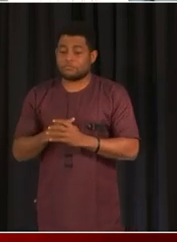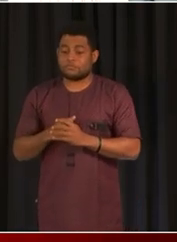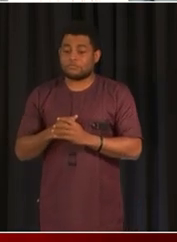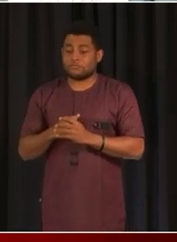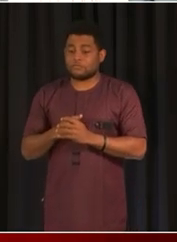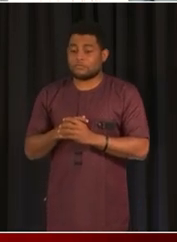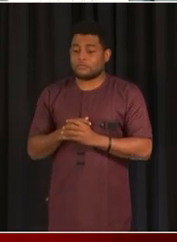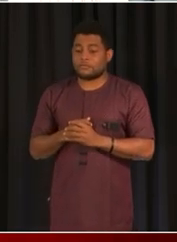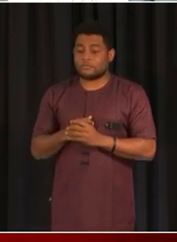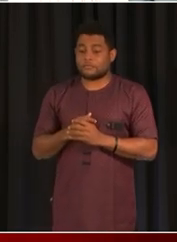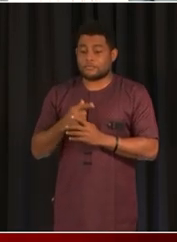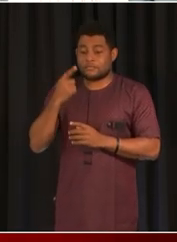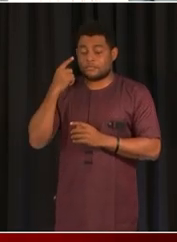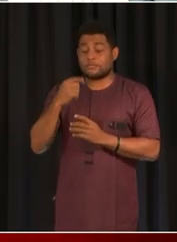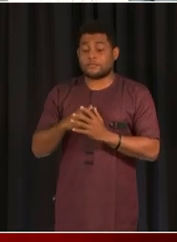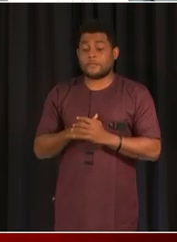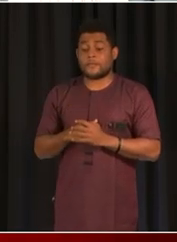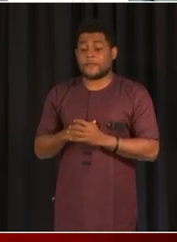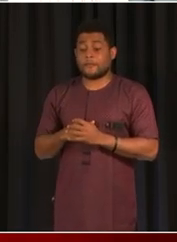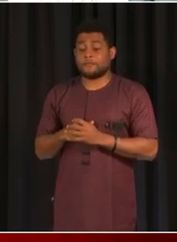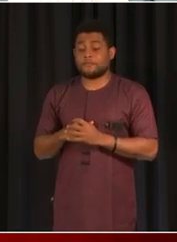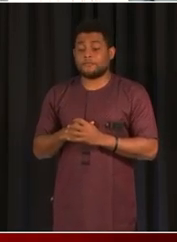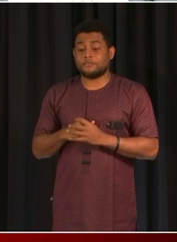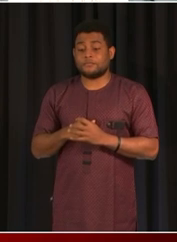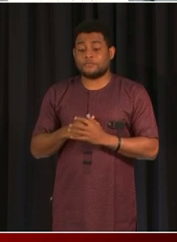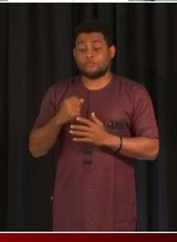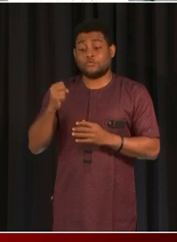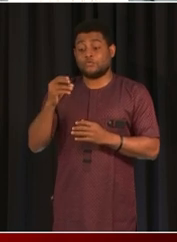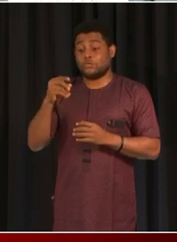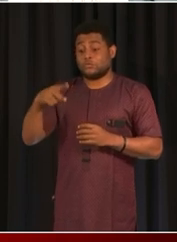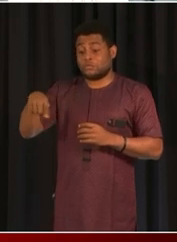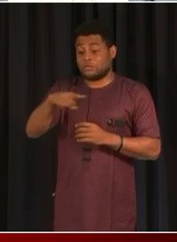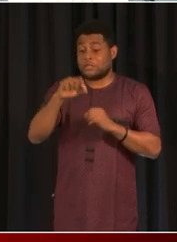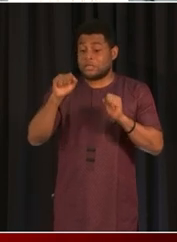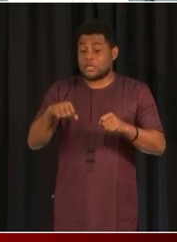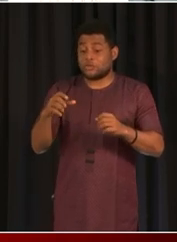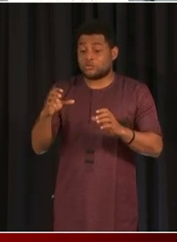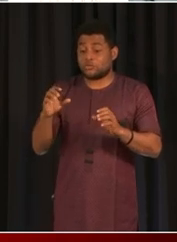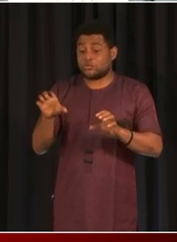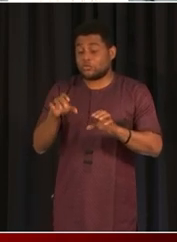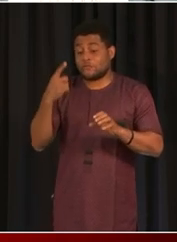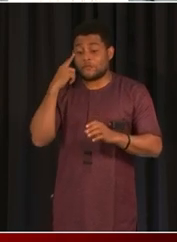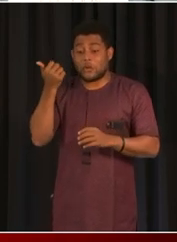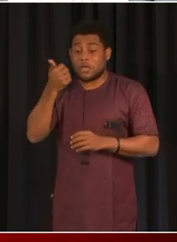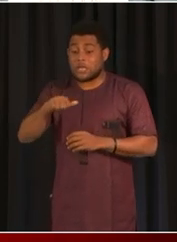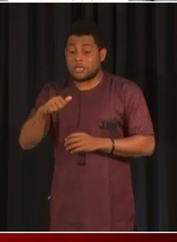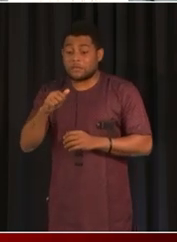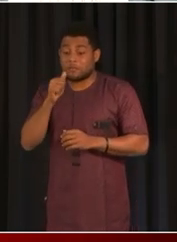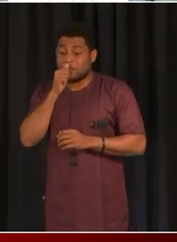any private sector worker, and you felt this one rose to the risk to do that? To be